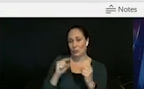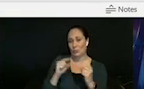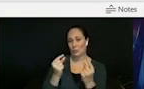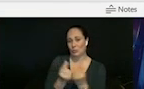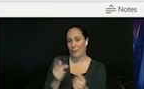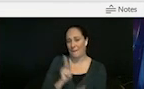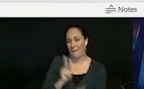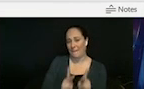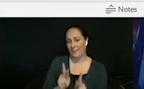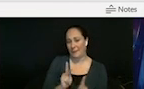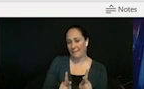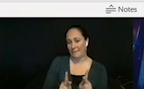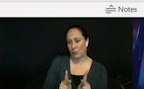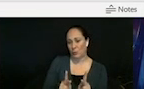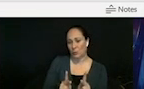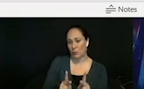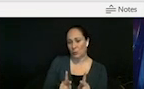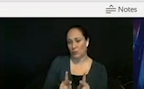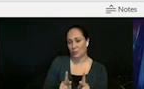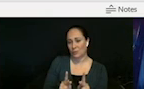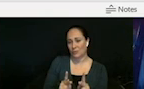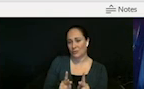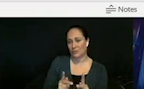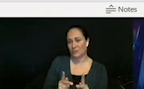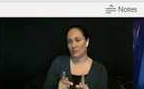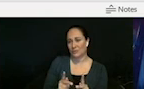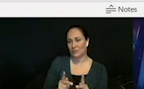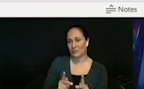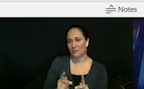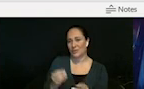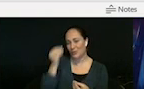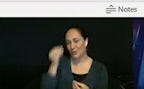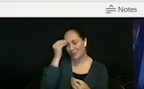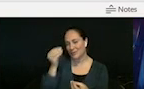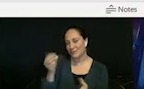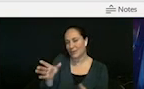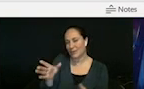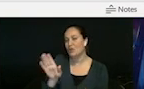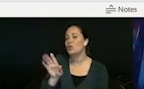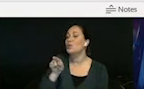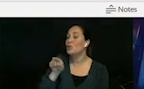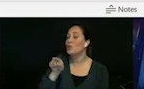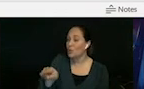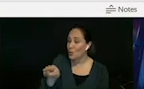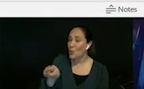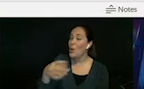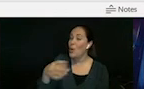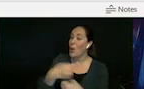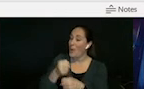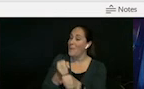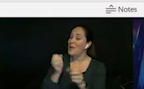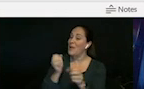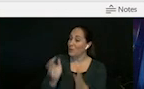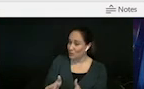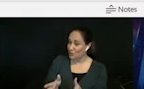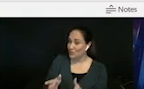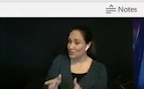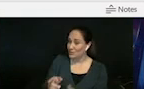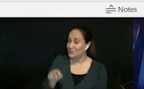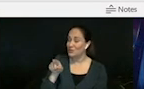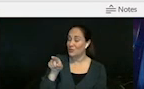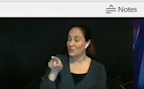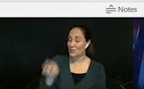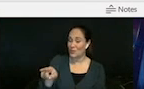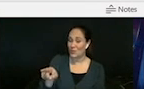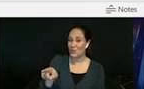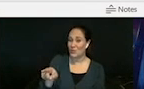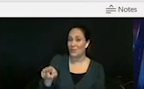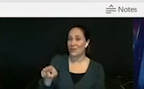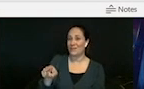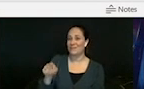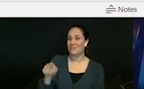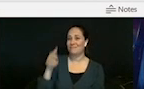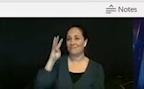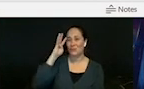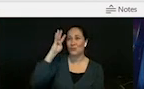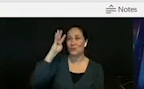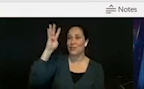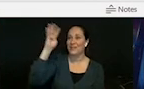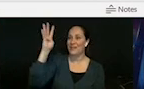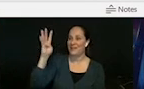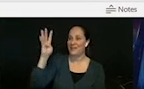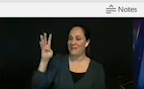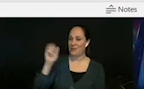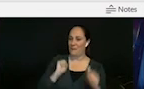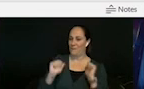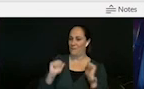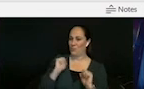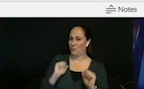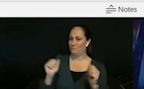maker? You are a maker. And so you combine the people who can do the production, who can produce the speech, and then the